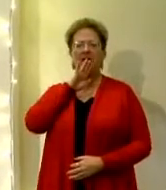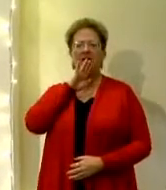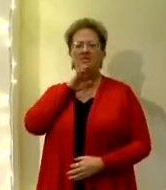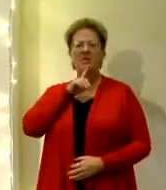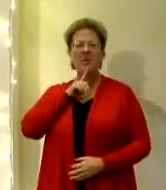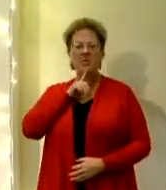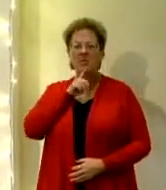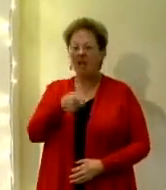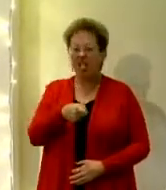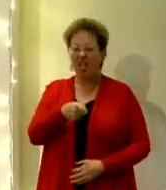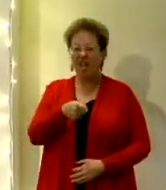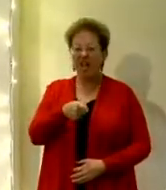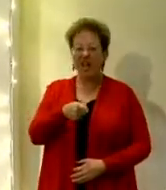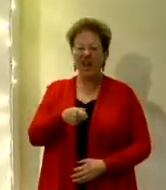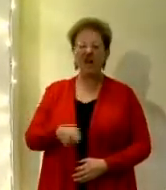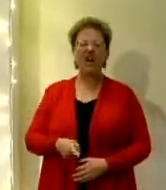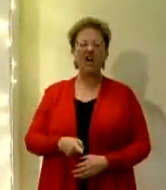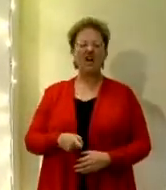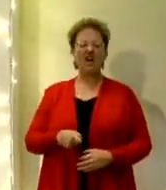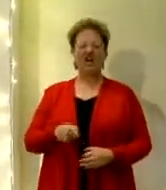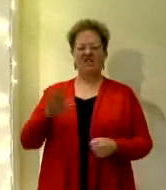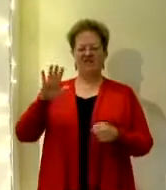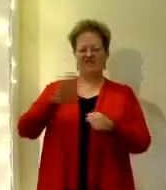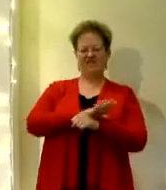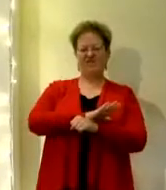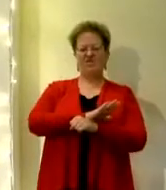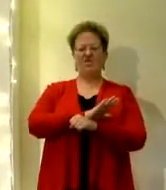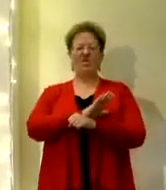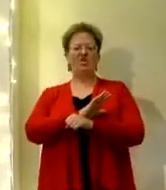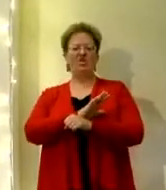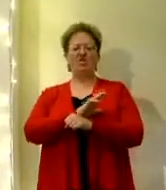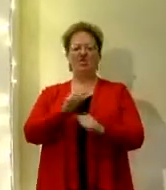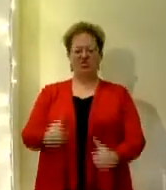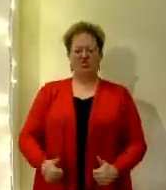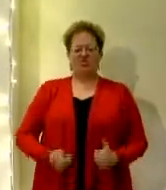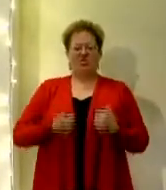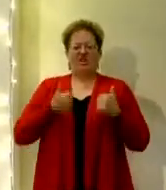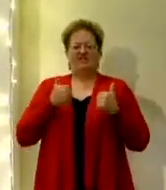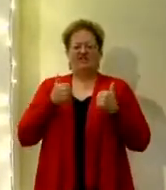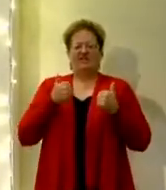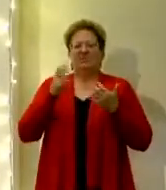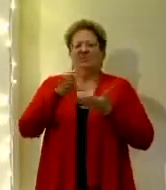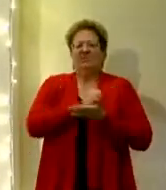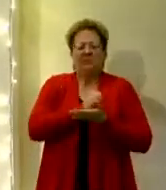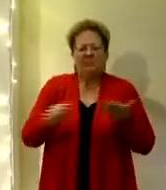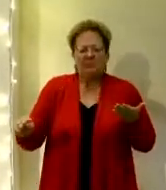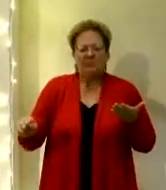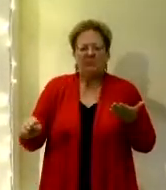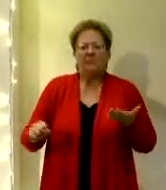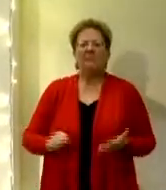Seriously. It's as if his whole job, his whole point was just ruined.